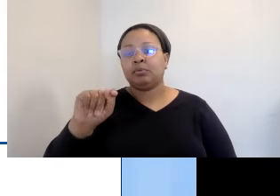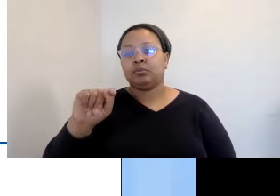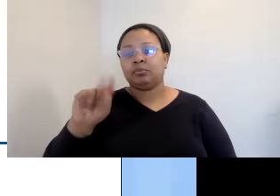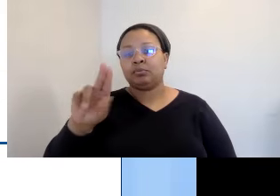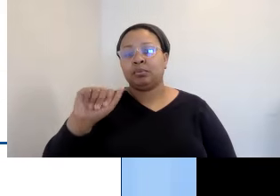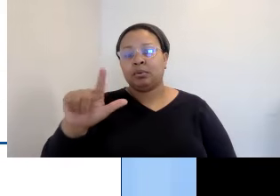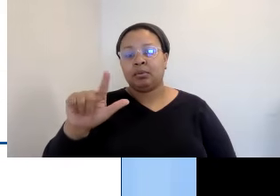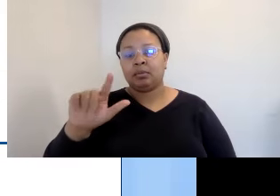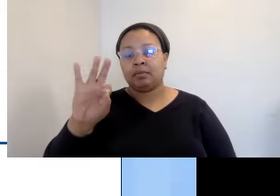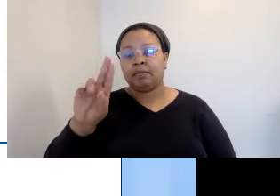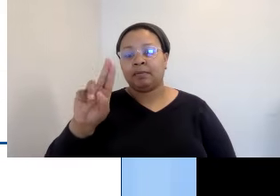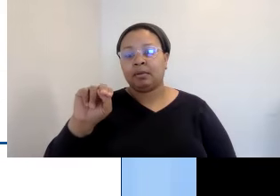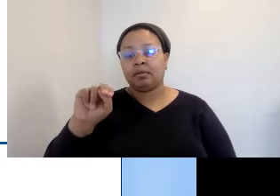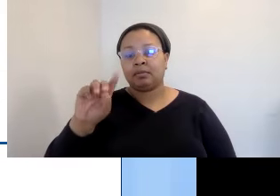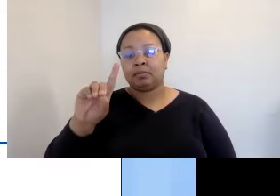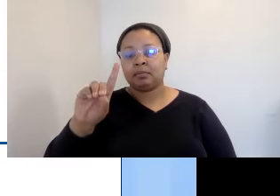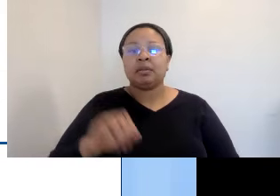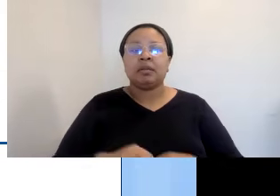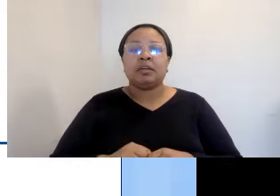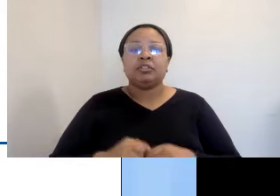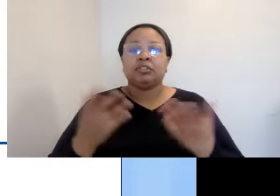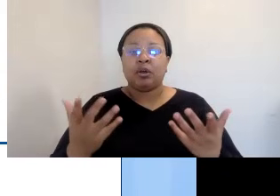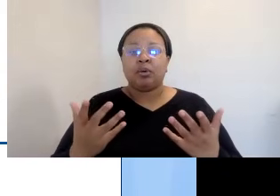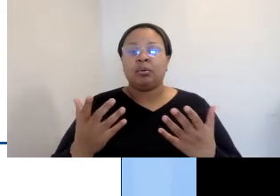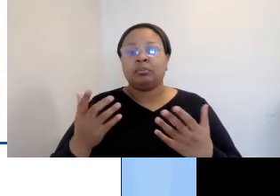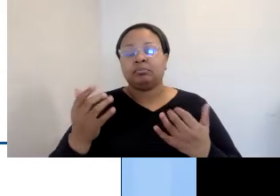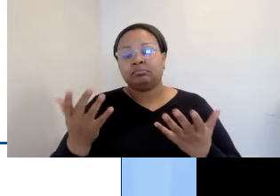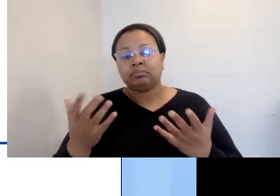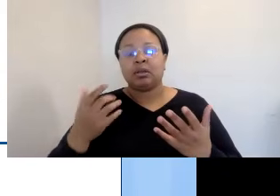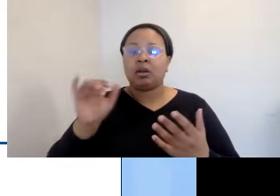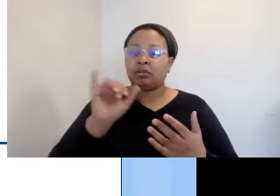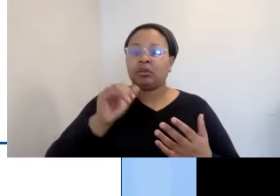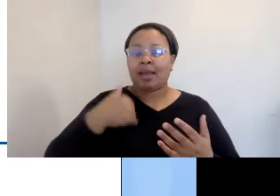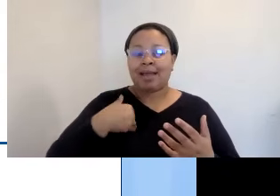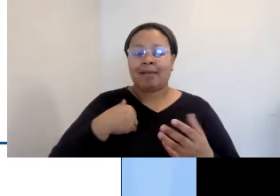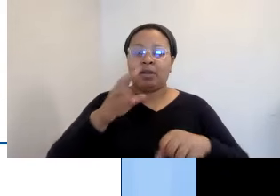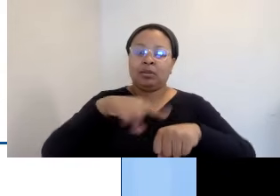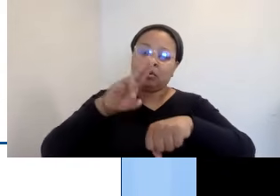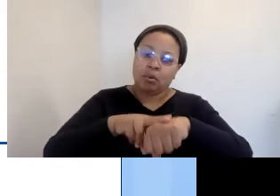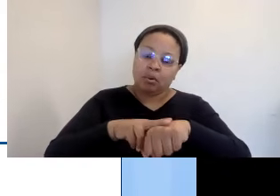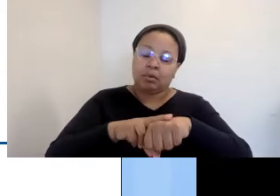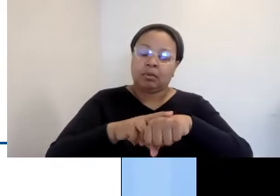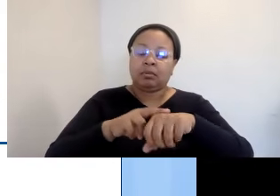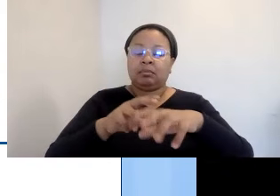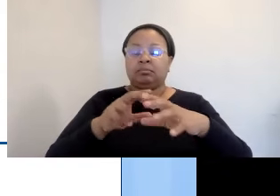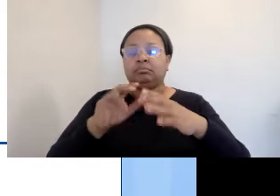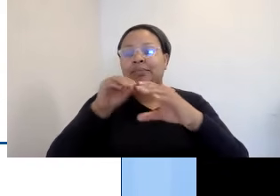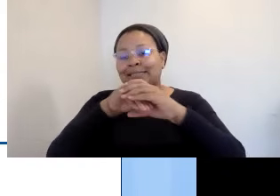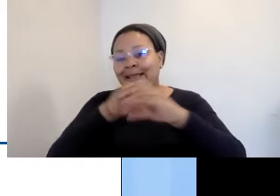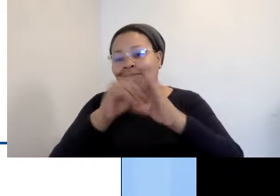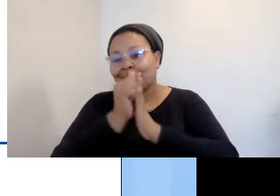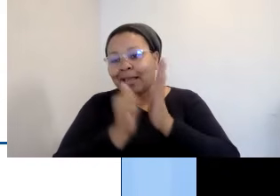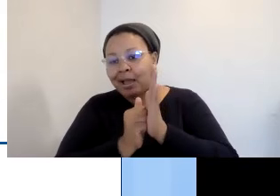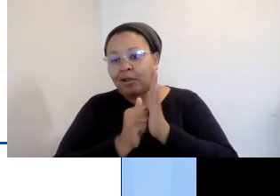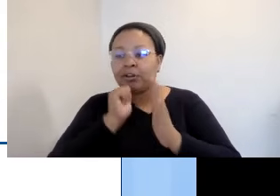FDIC assured savings options, just like a regular savings account, where you're not gaining any interest, you're not losing money or anything